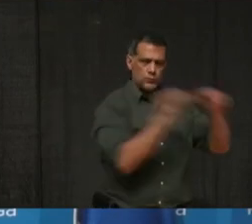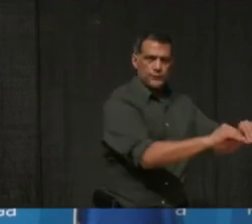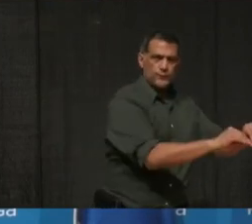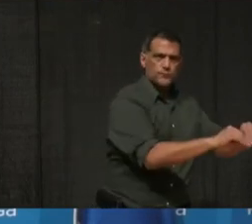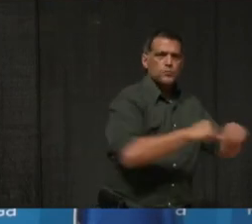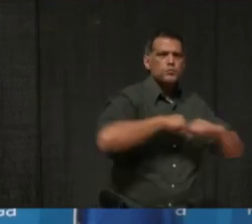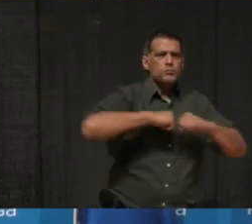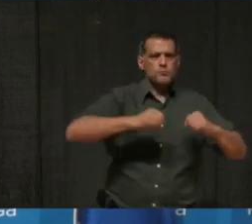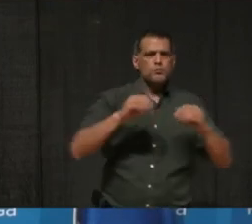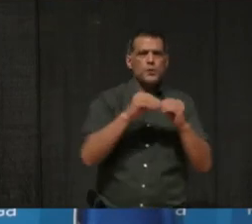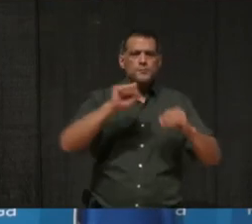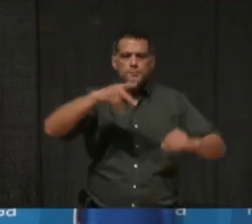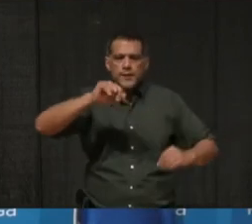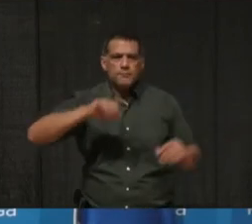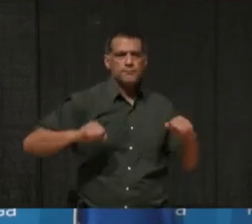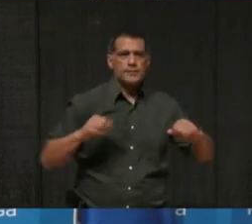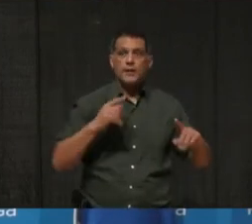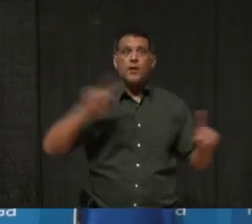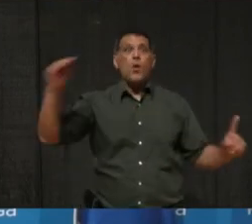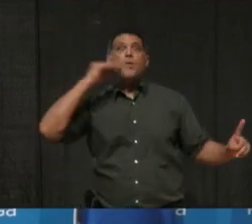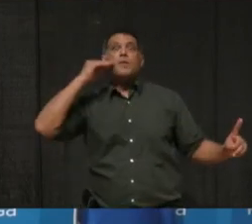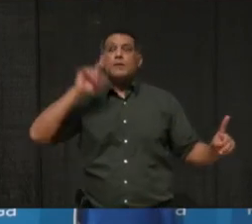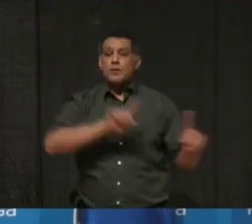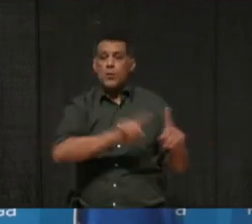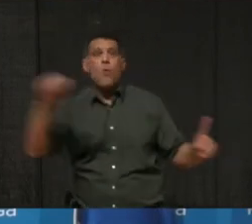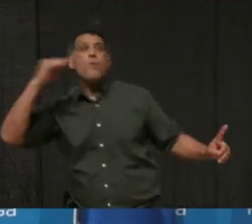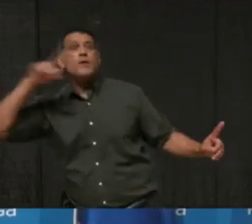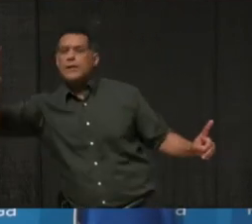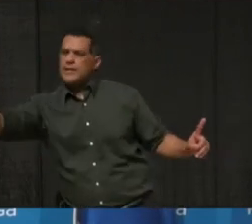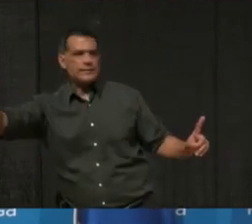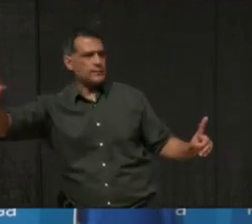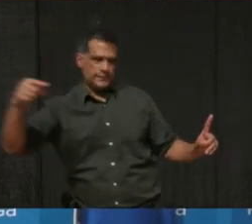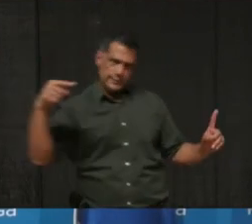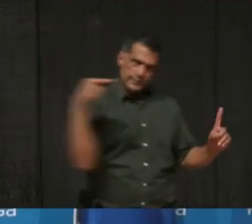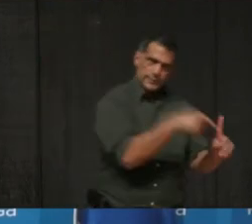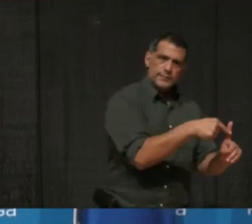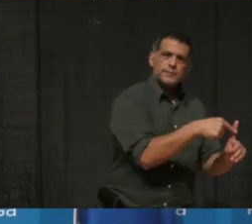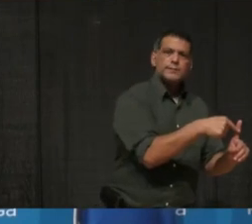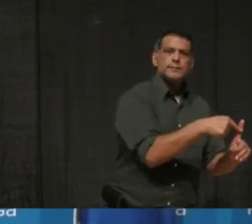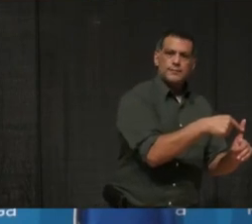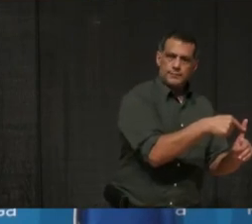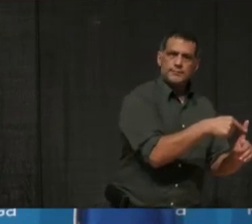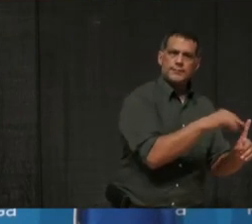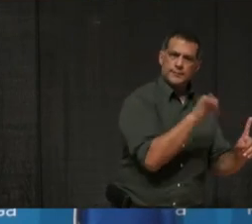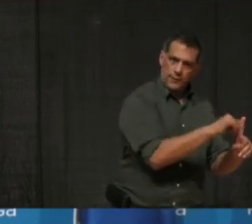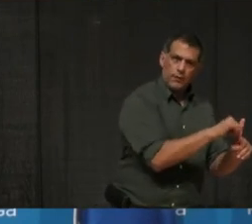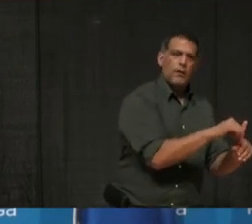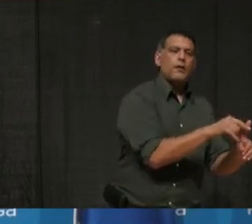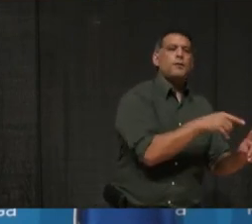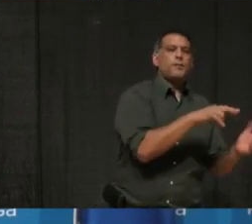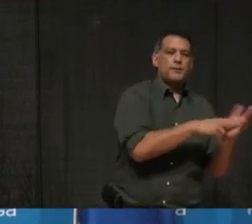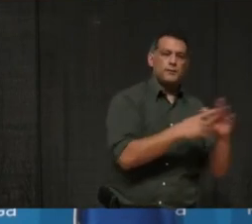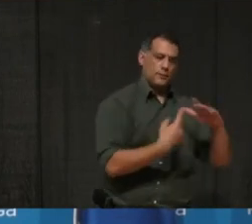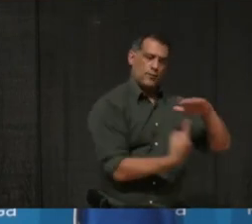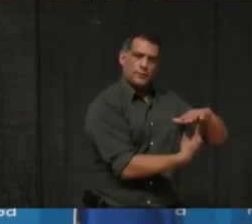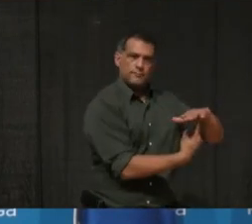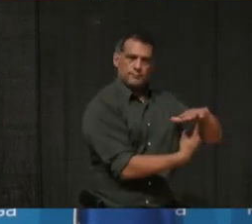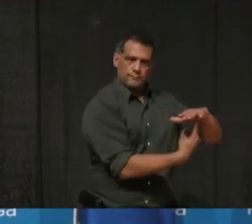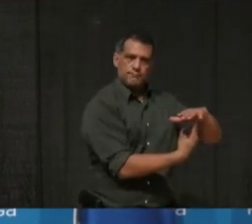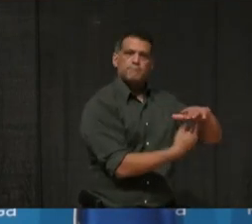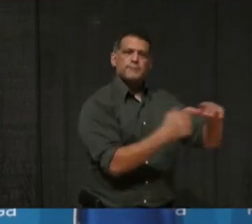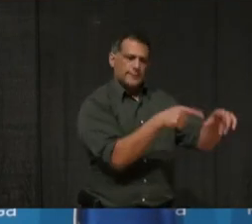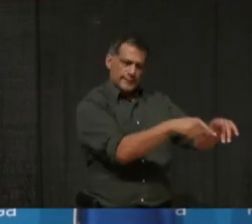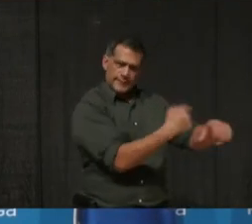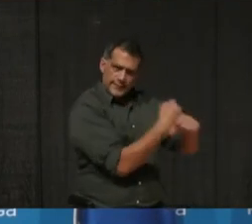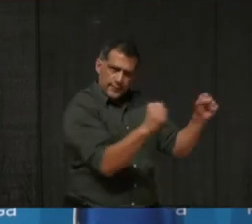to quarantine or are at risk of spreading it to others in your home, you need a safe place to isolate. And I